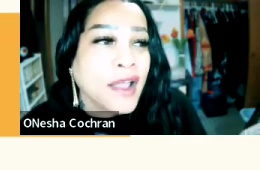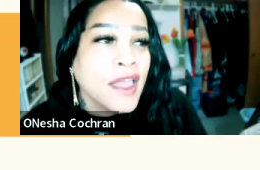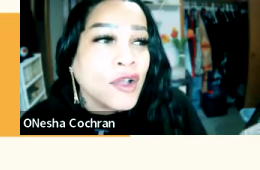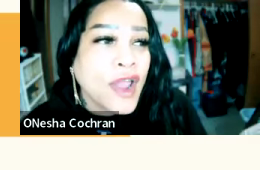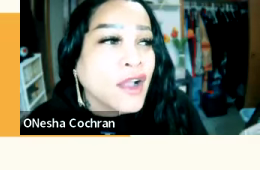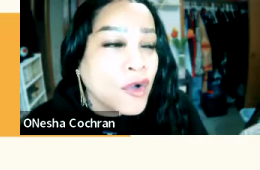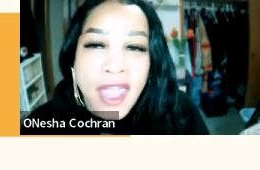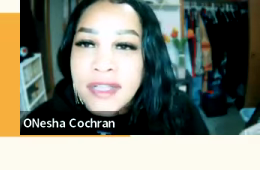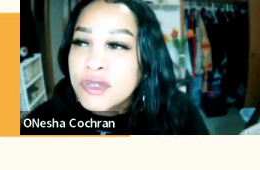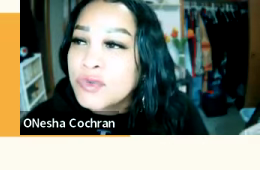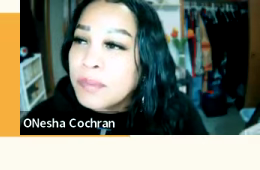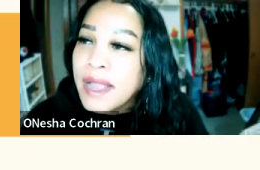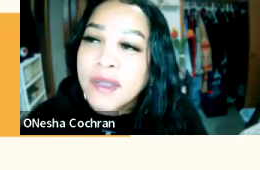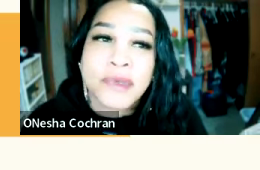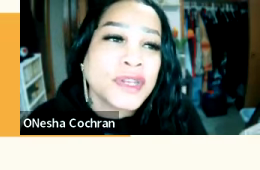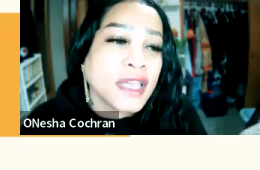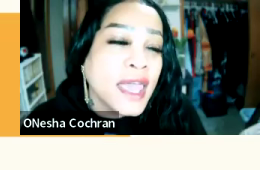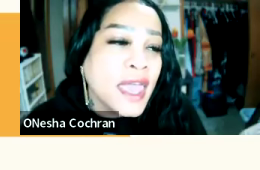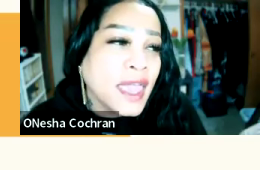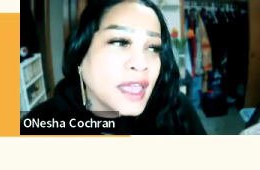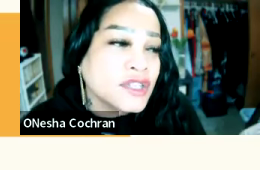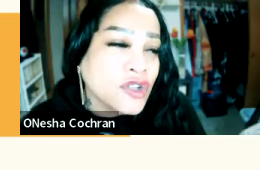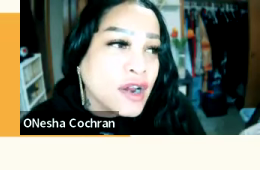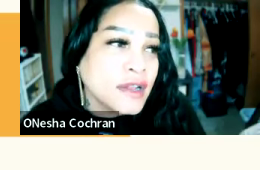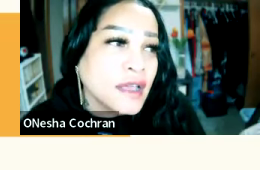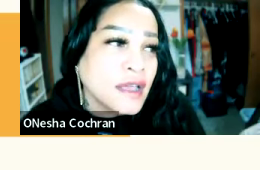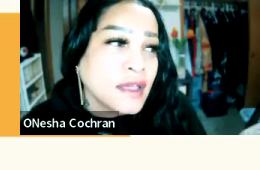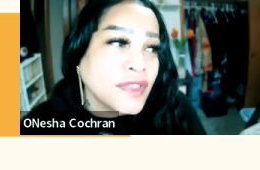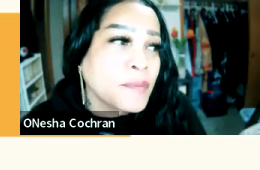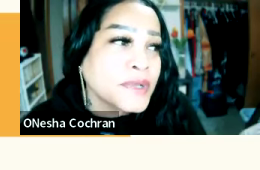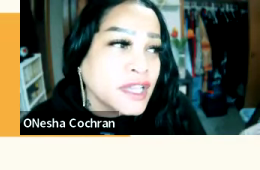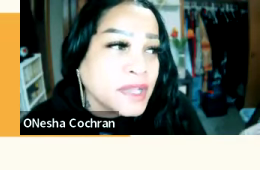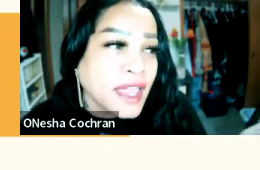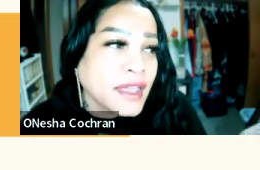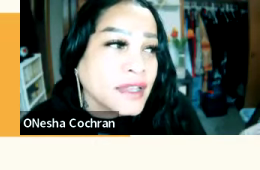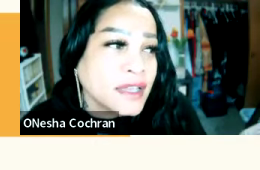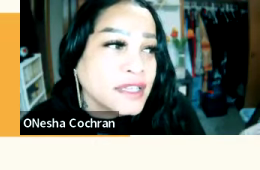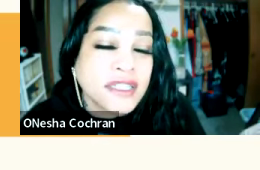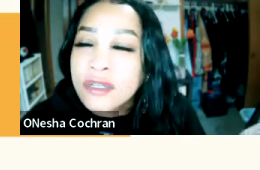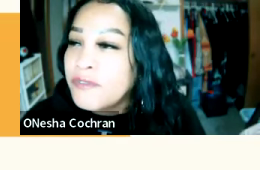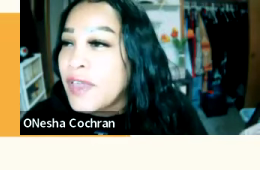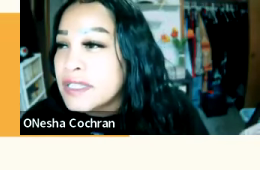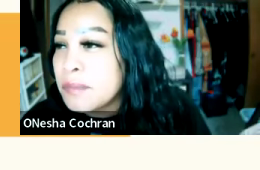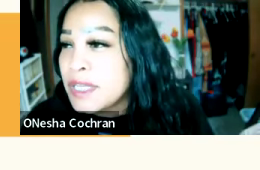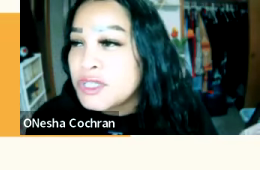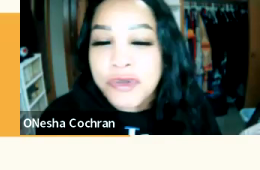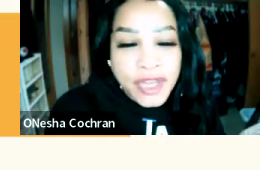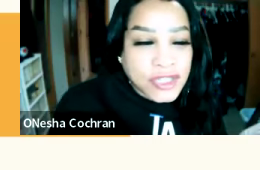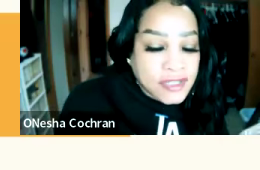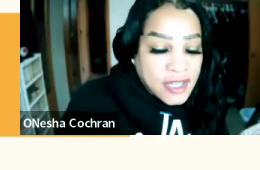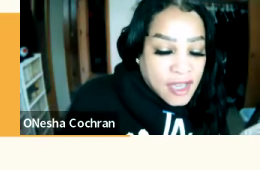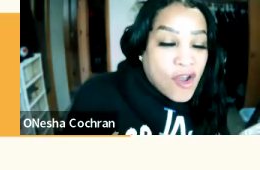CIA brought crack cocaine to the Black community and started the epidemic that is still affecting